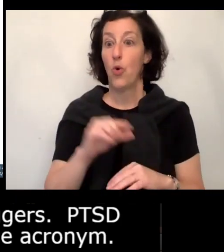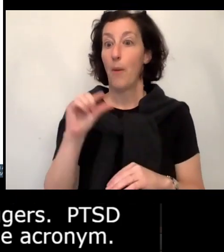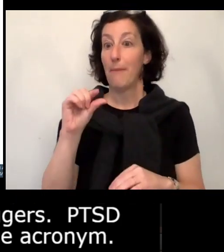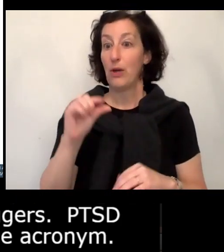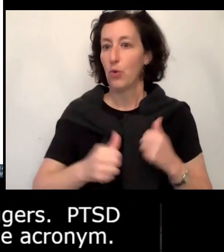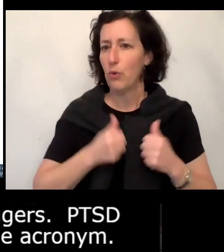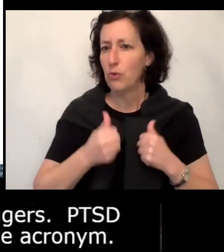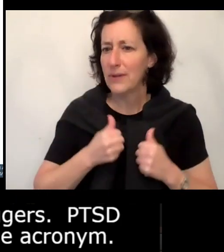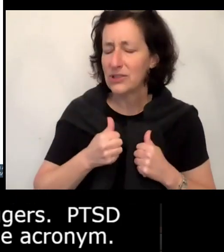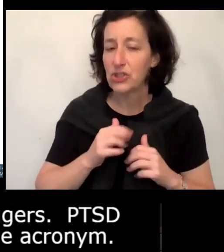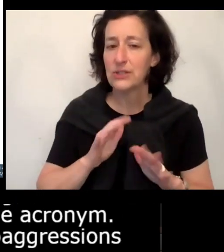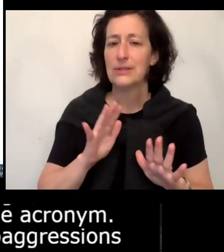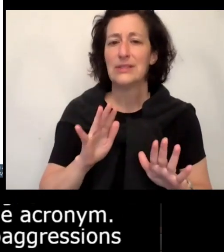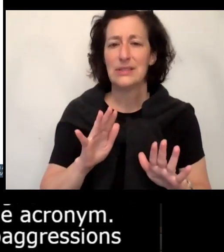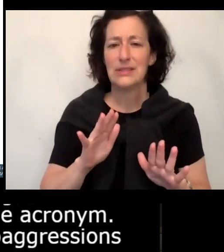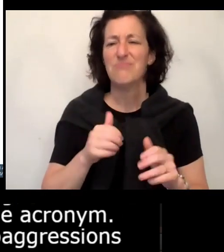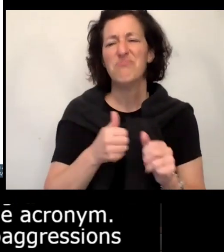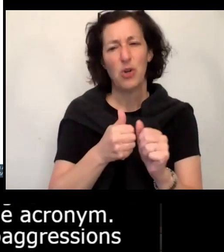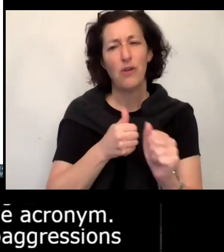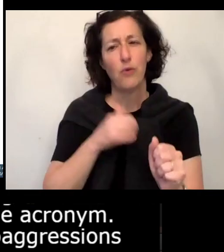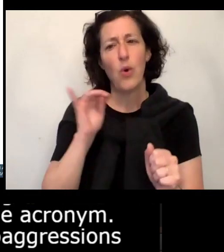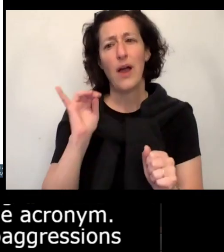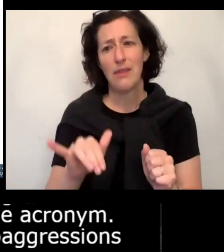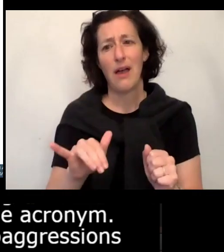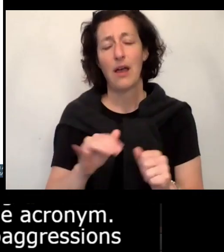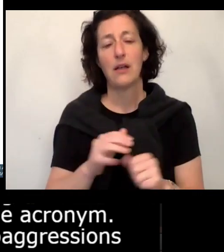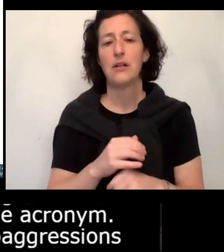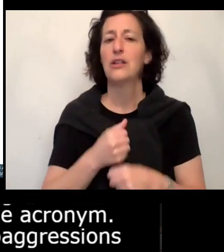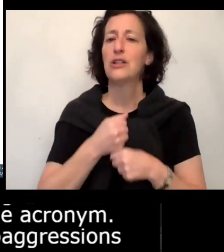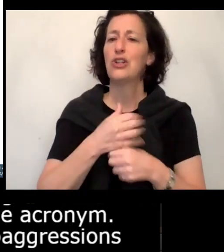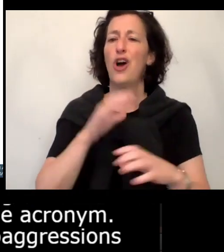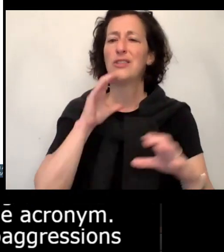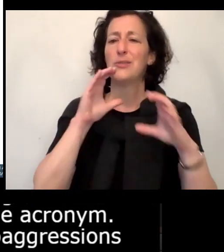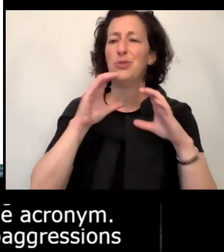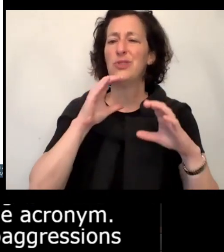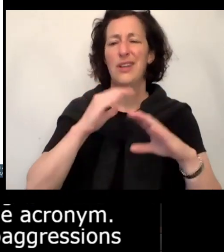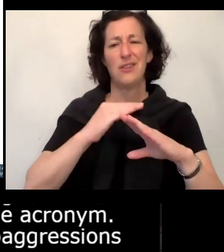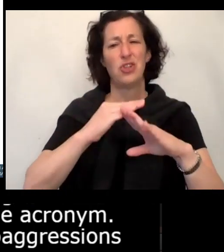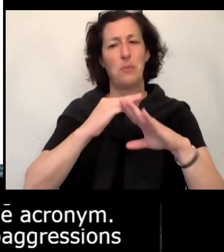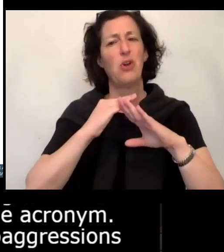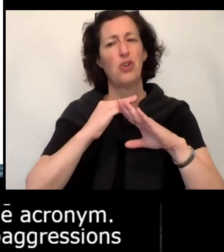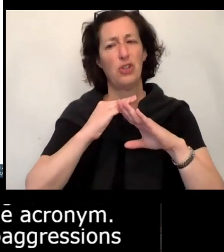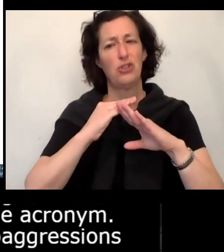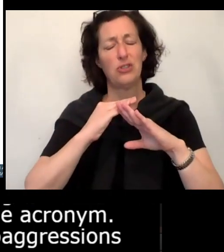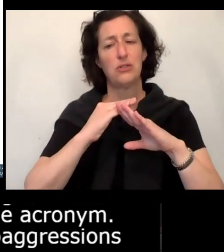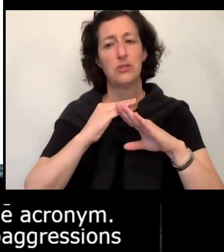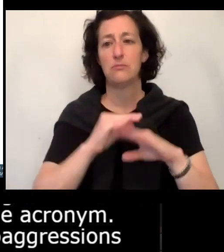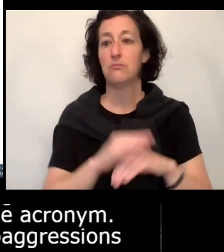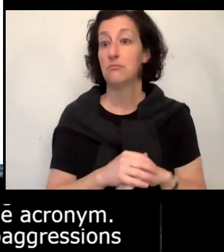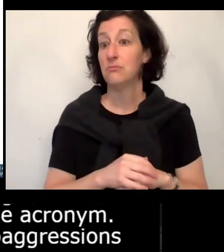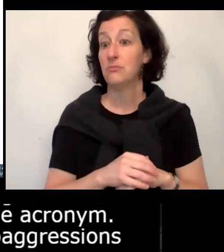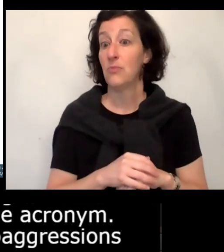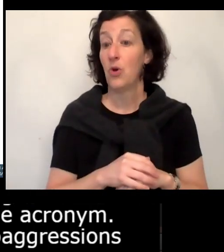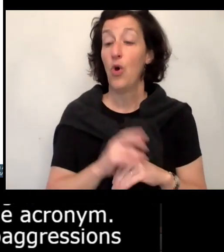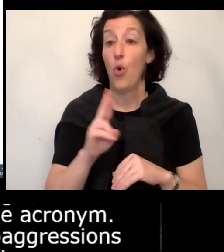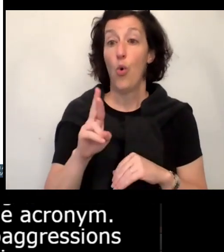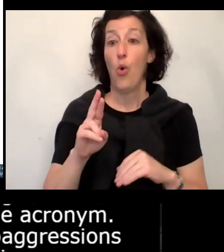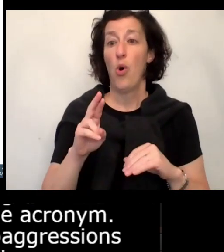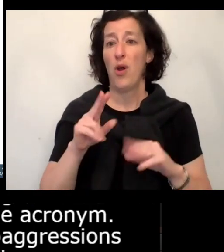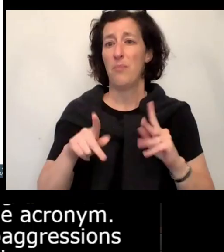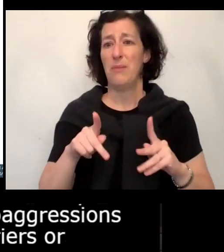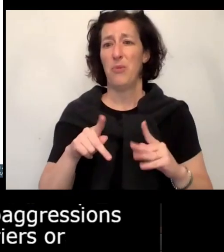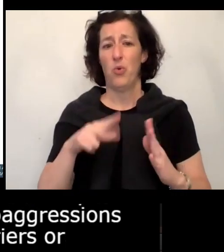like that can create communication barriers or actively turn people